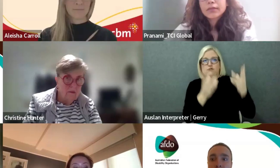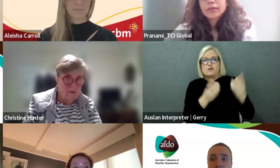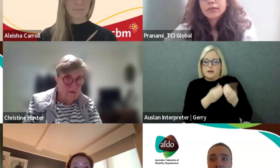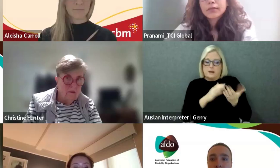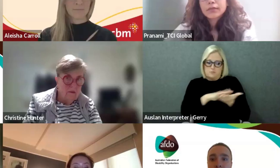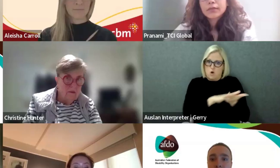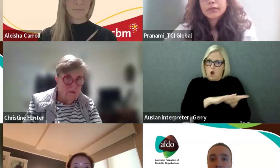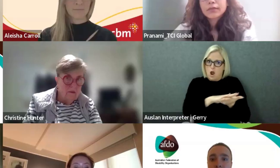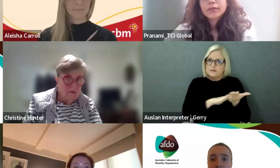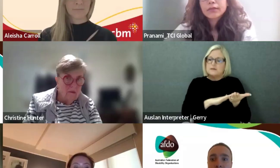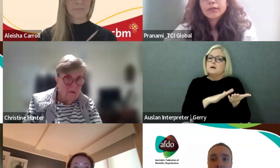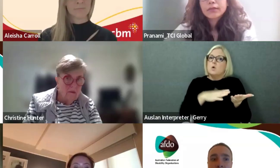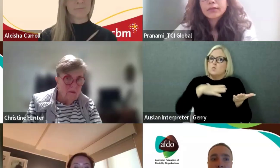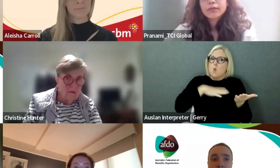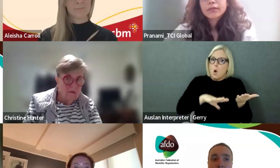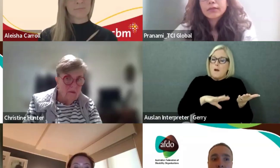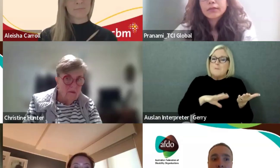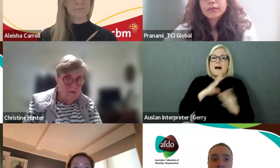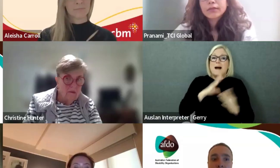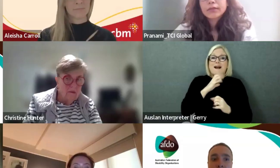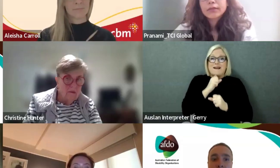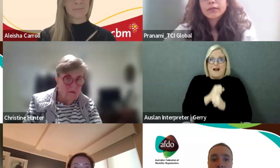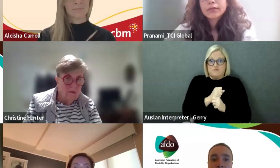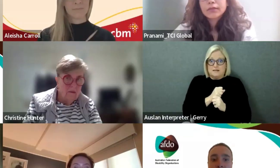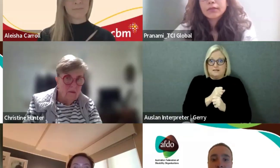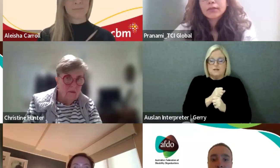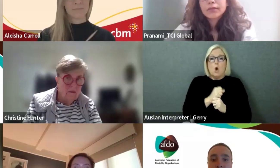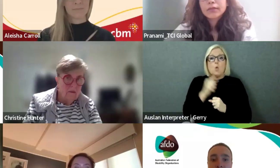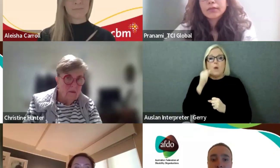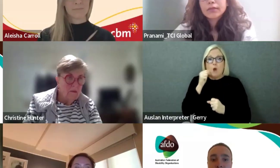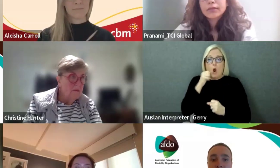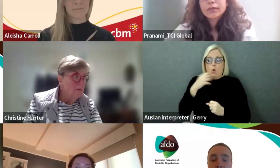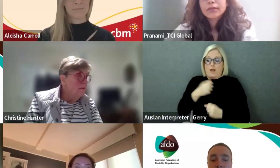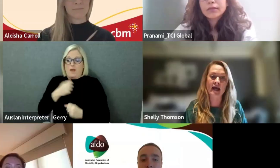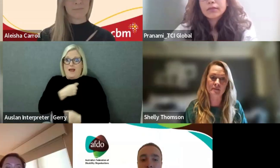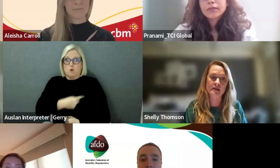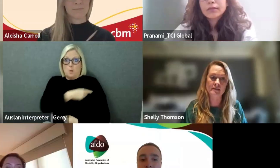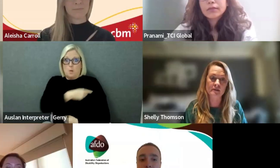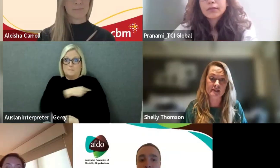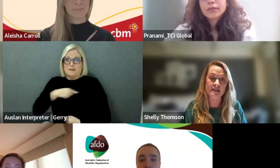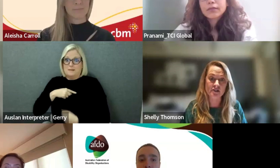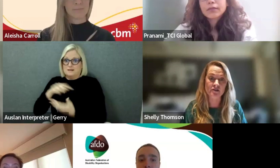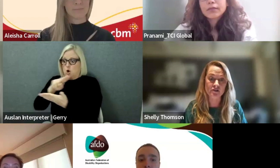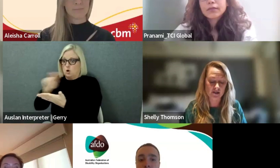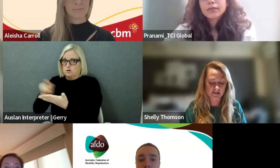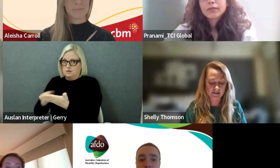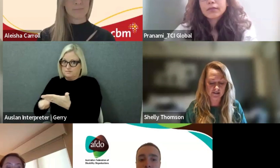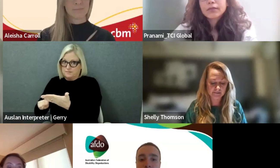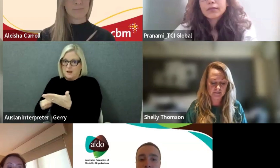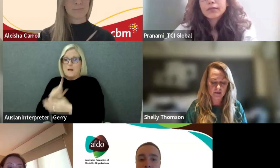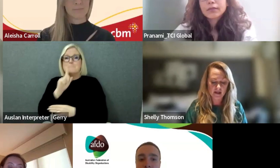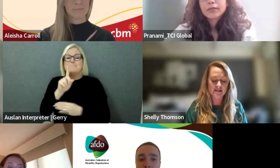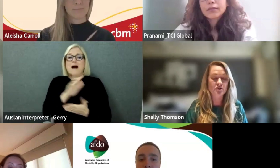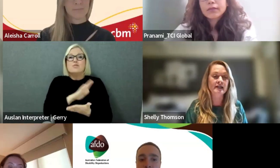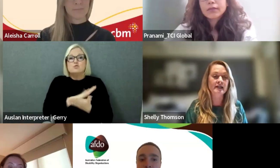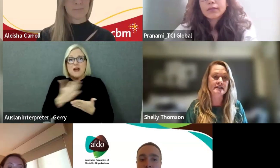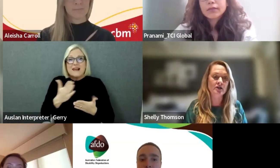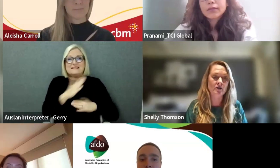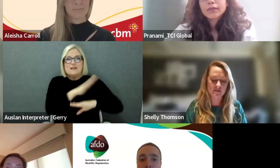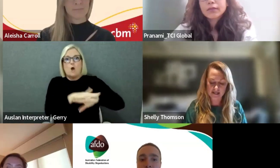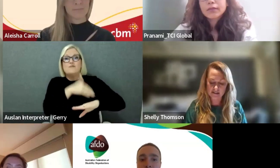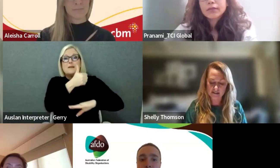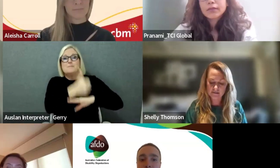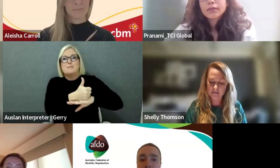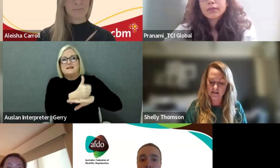gap we are often navigating between our commitments under the Convention and the realities of implementation on the ground. It's not an